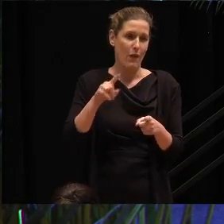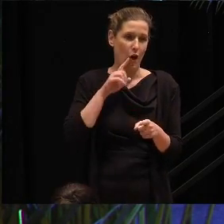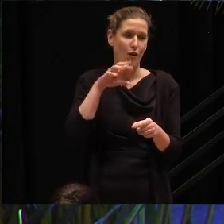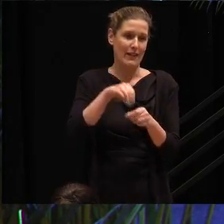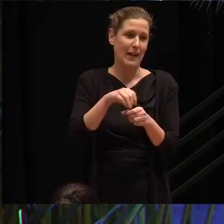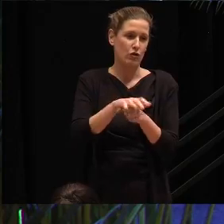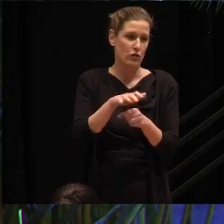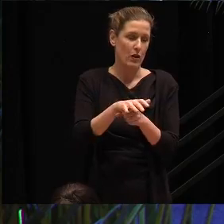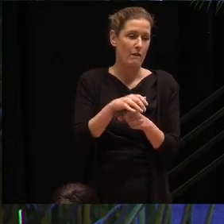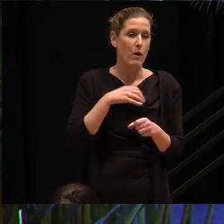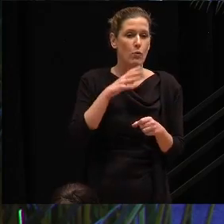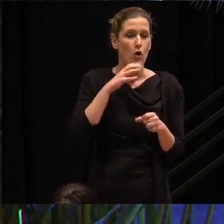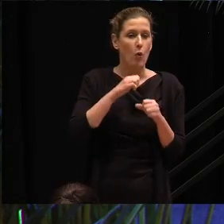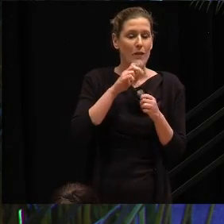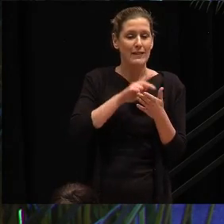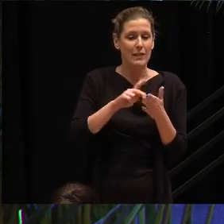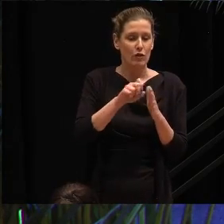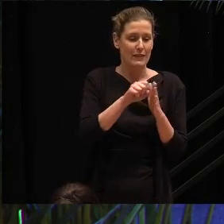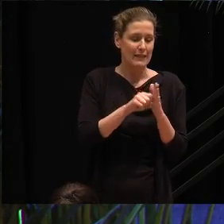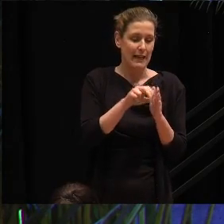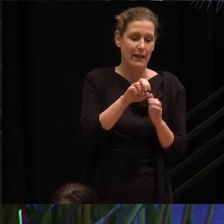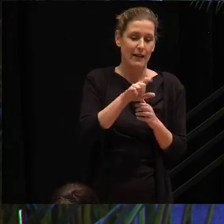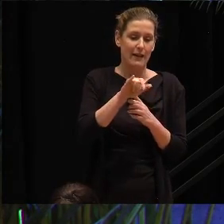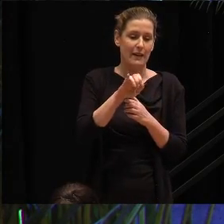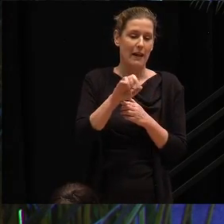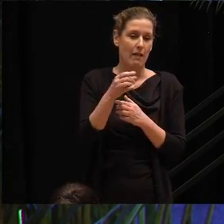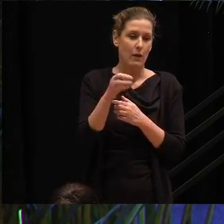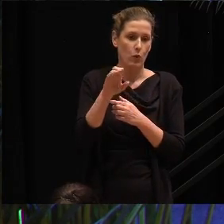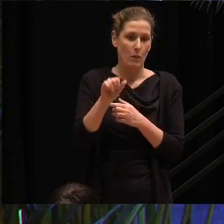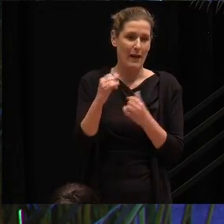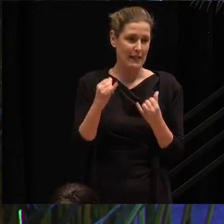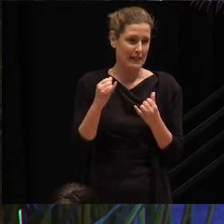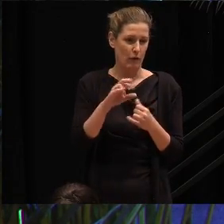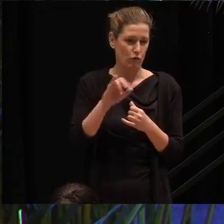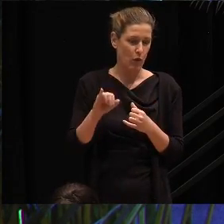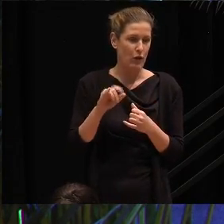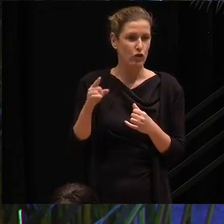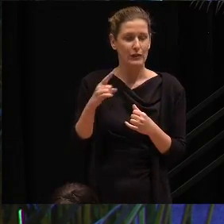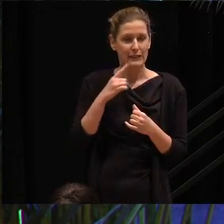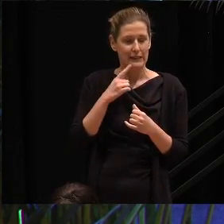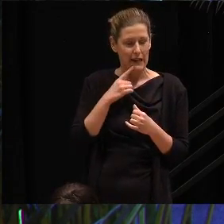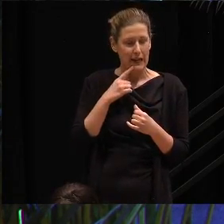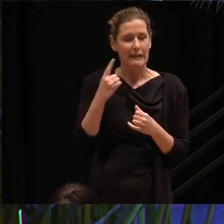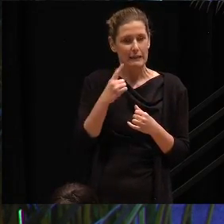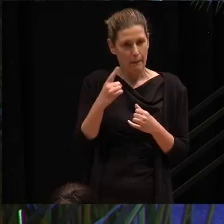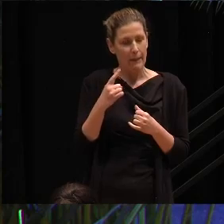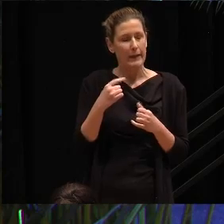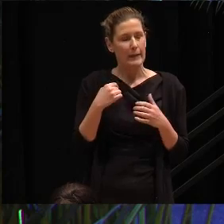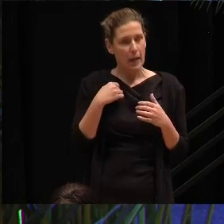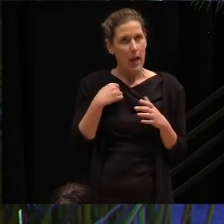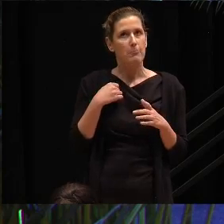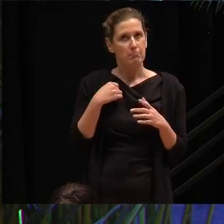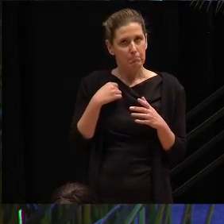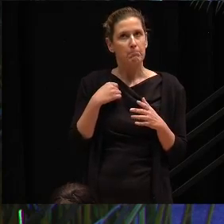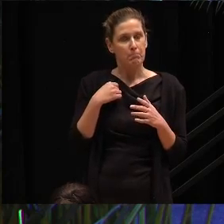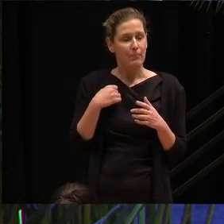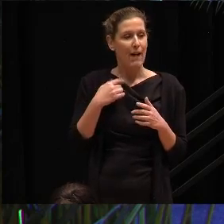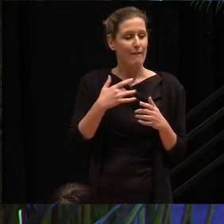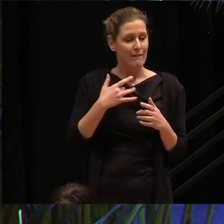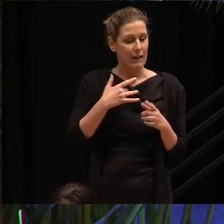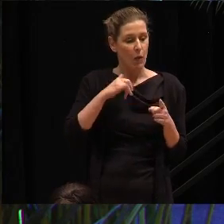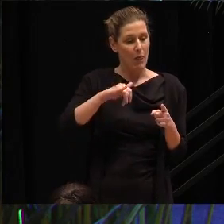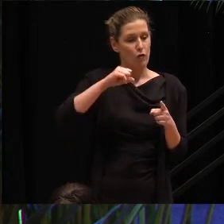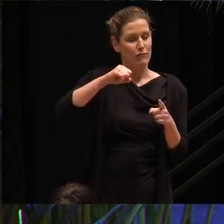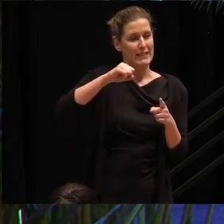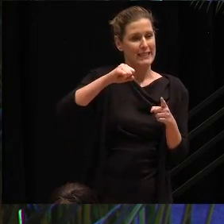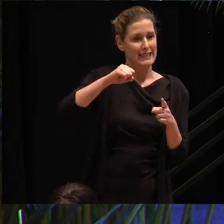I was speaking with Secretary of State Nellie Gorbea today, and something she said to me was an articulation of something I've been looking for, which is I feel like the resistance